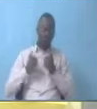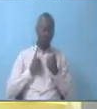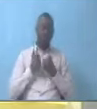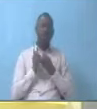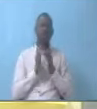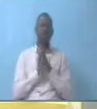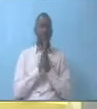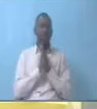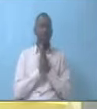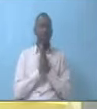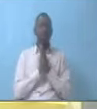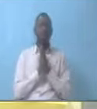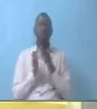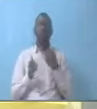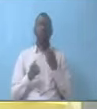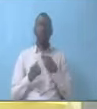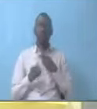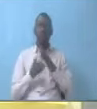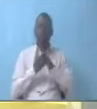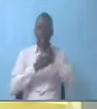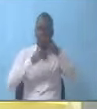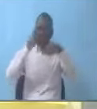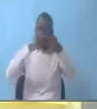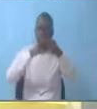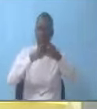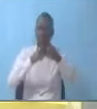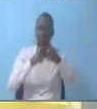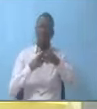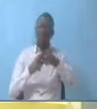Whether to continue my efforts